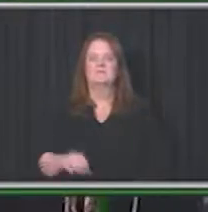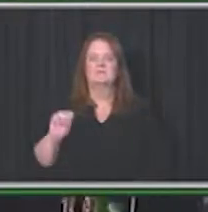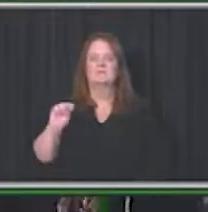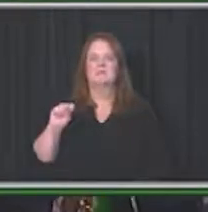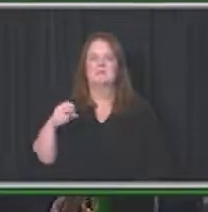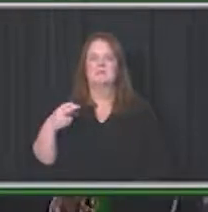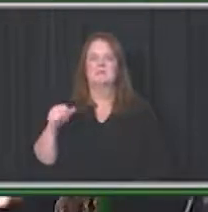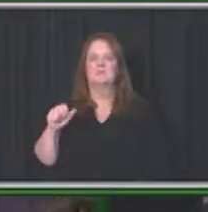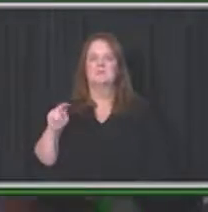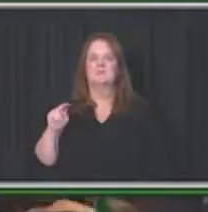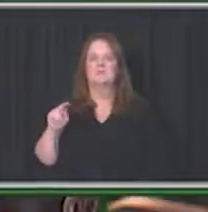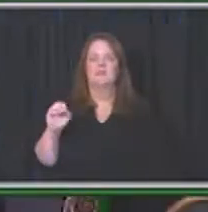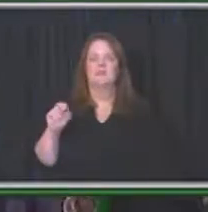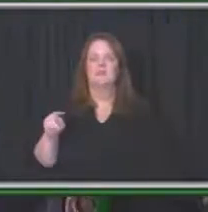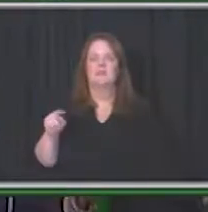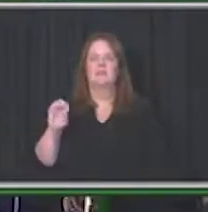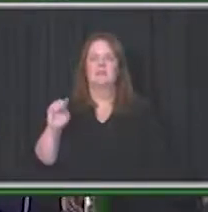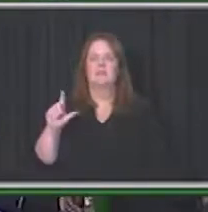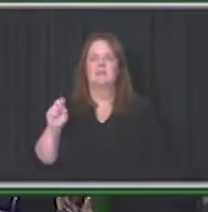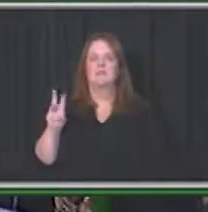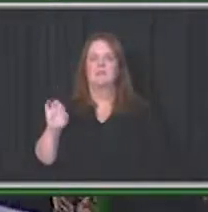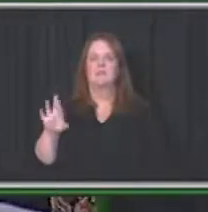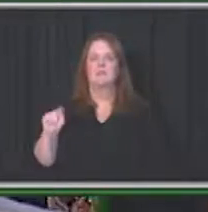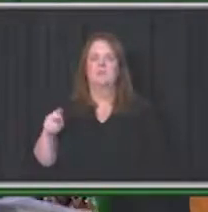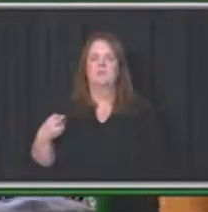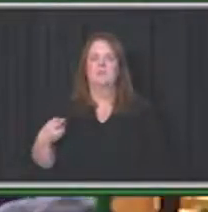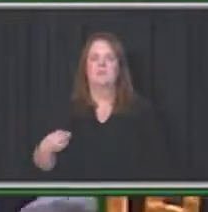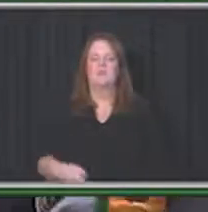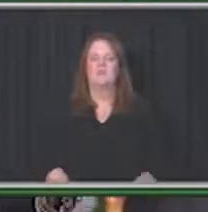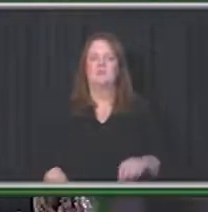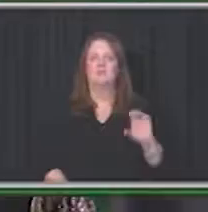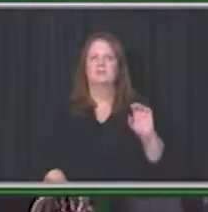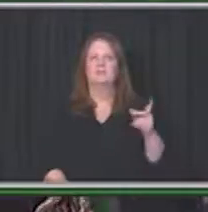Shannon Ellsworth. Chia Song.